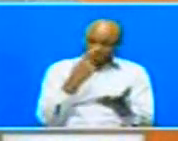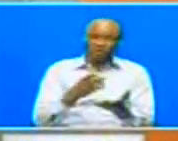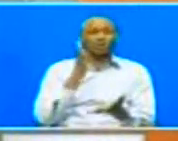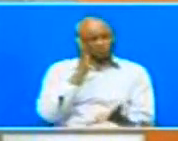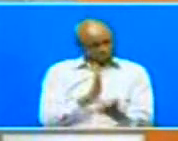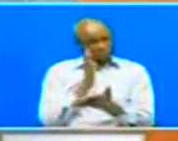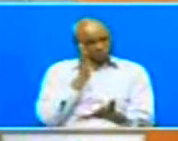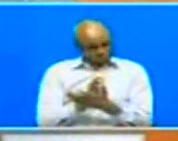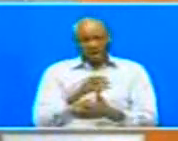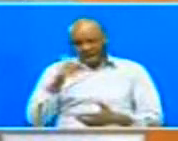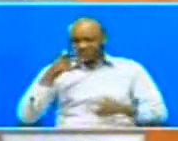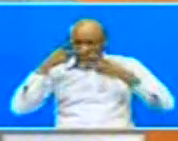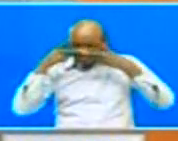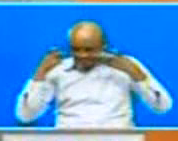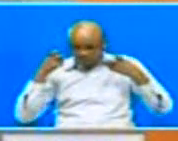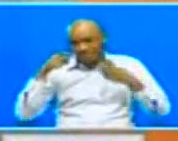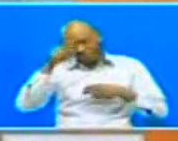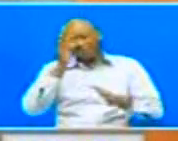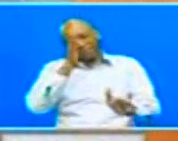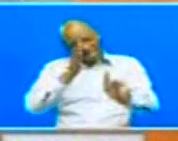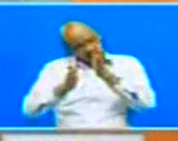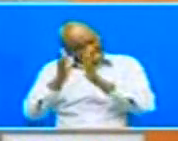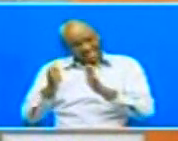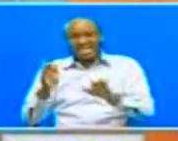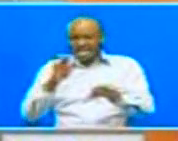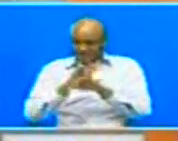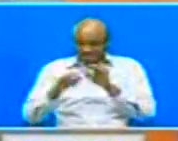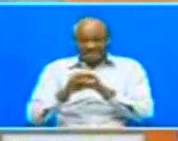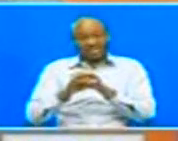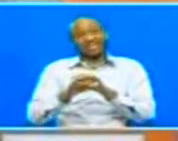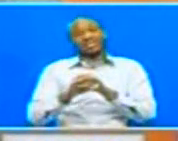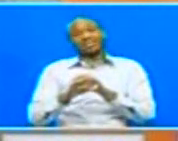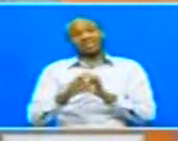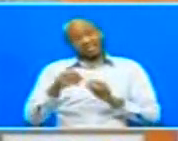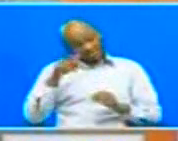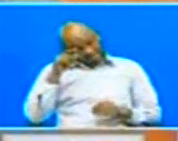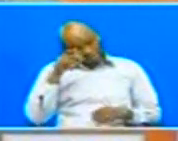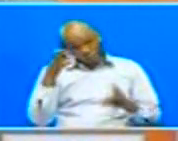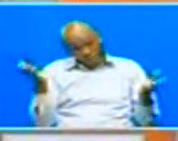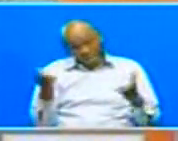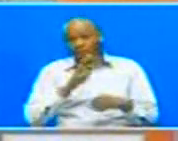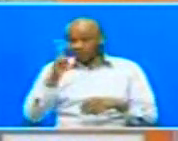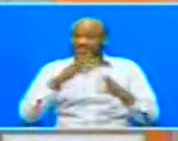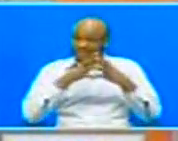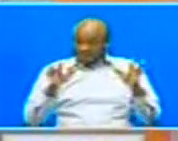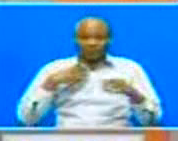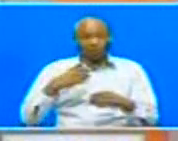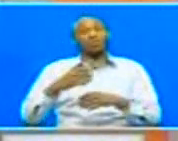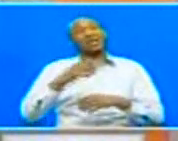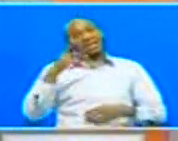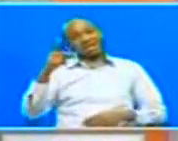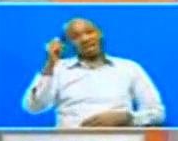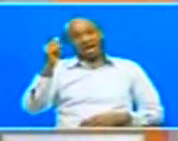that some of the terrorists actually planned and staged the attack on Westgate from Kakuma refugee